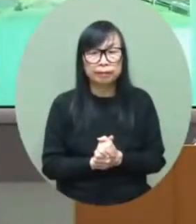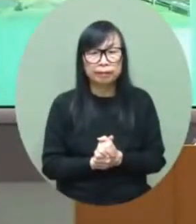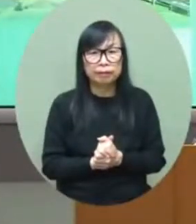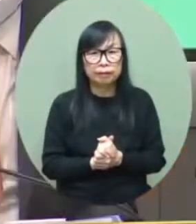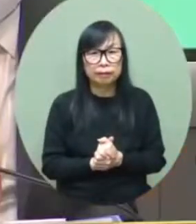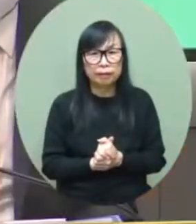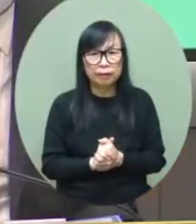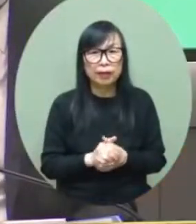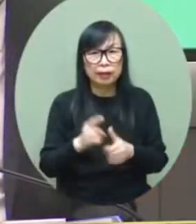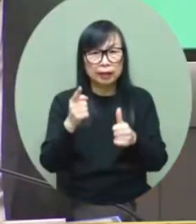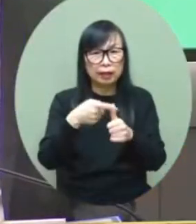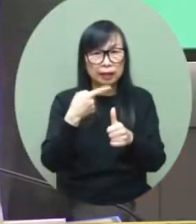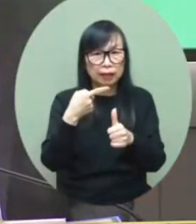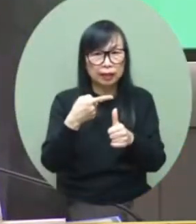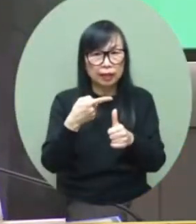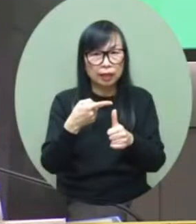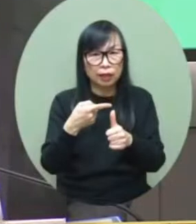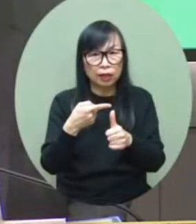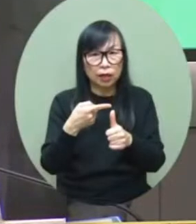that? Thank you.